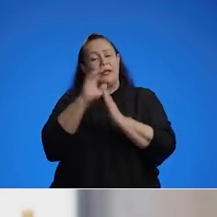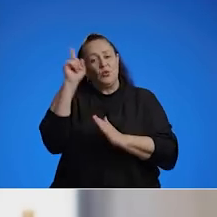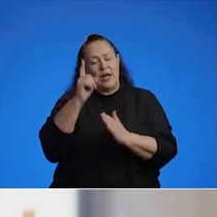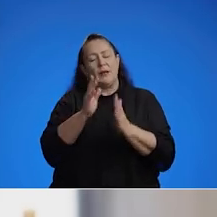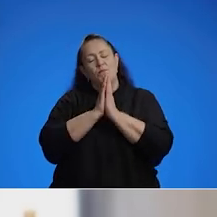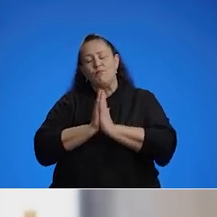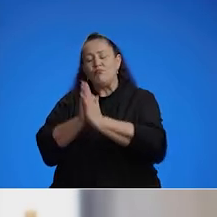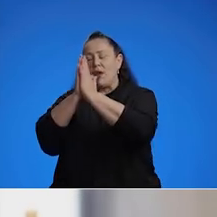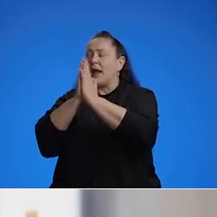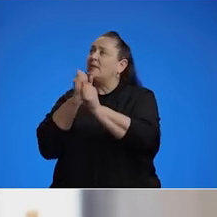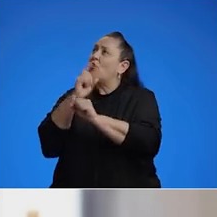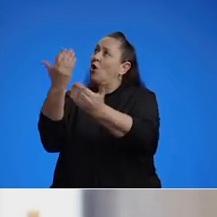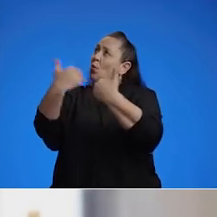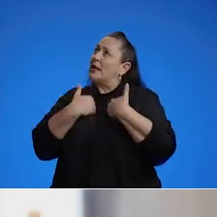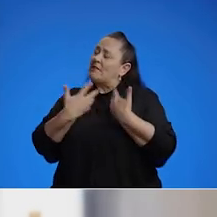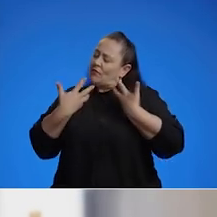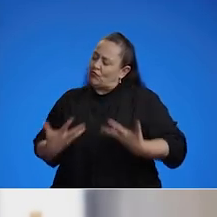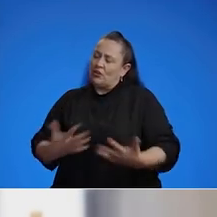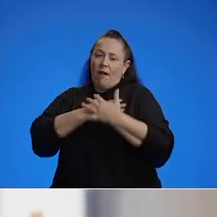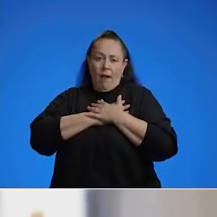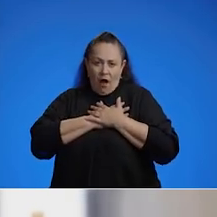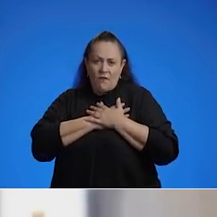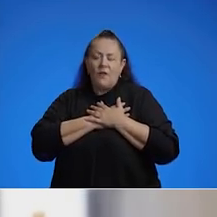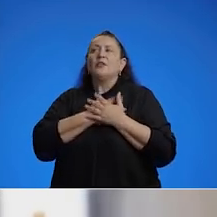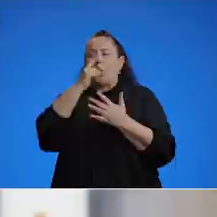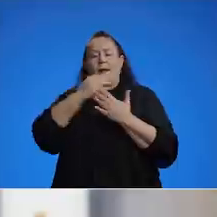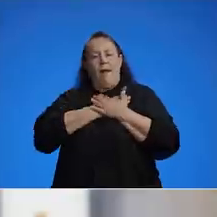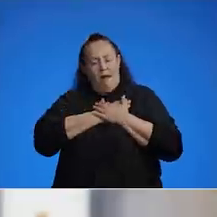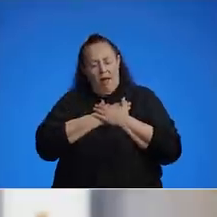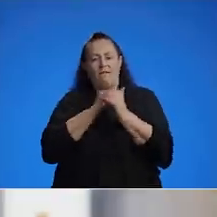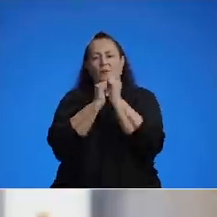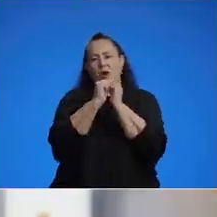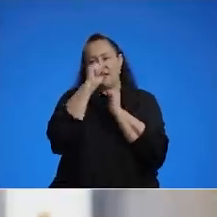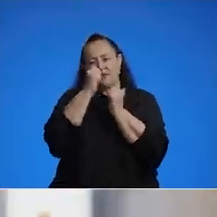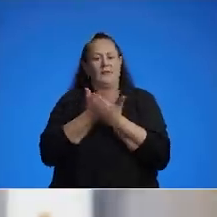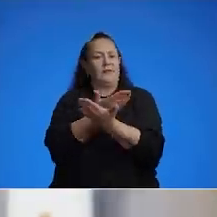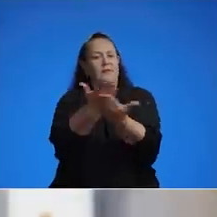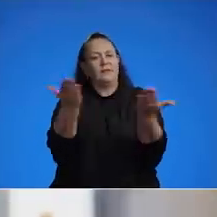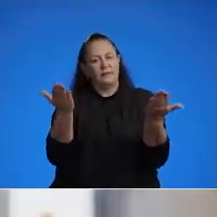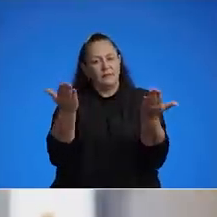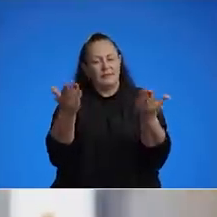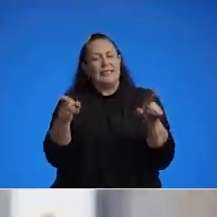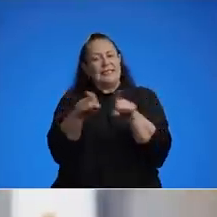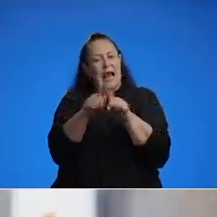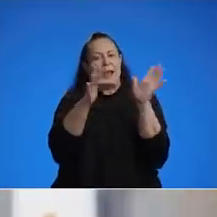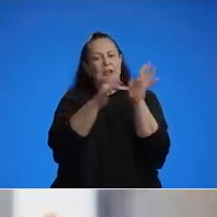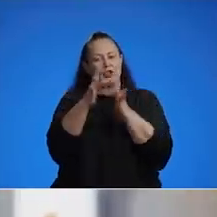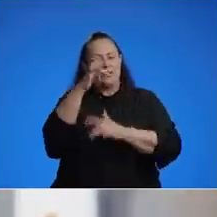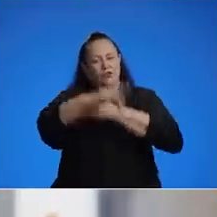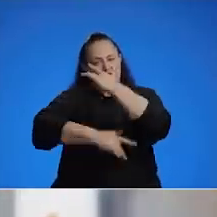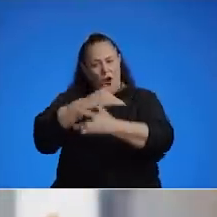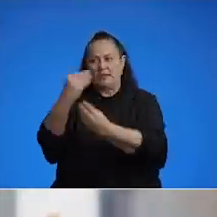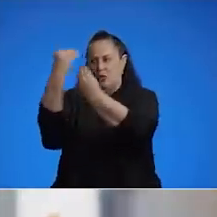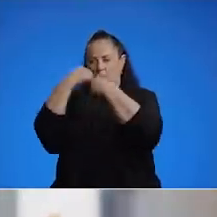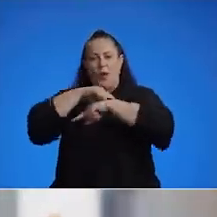pray that God will enrich us with his love, so we can love our brother and our sister, as Jesus Christ